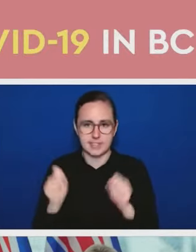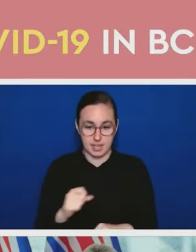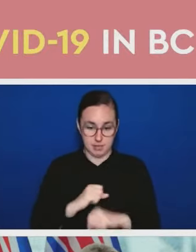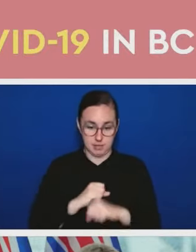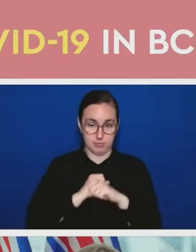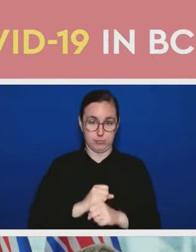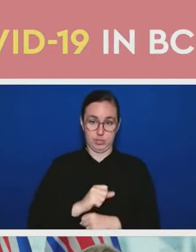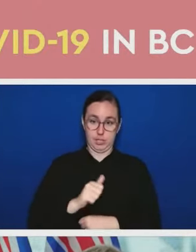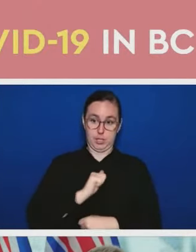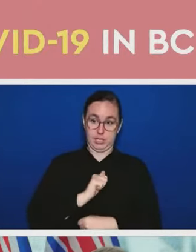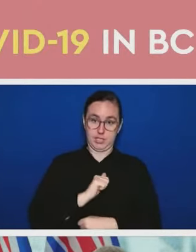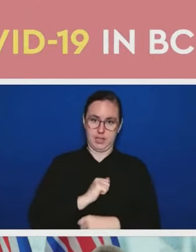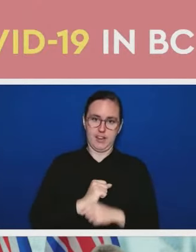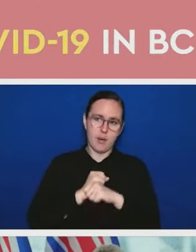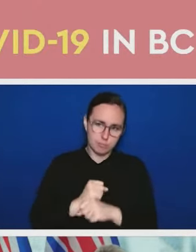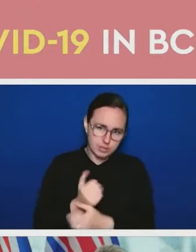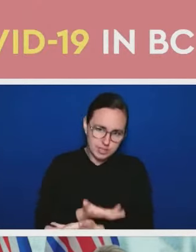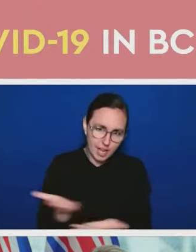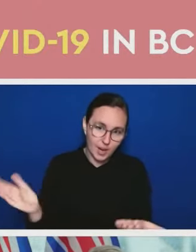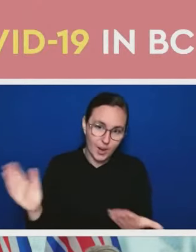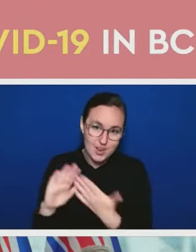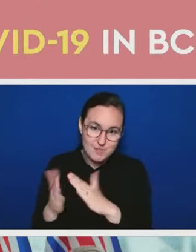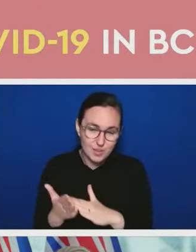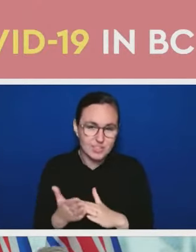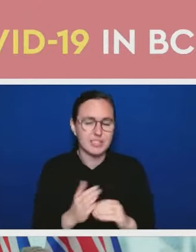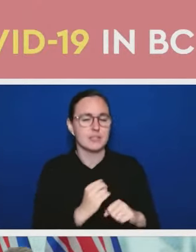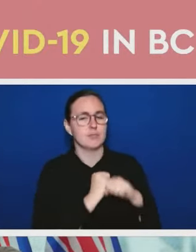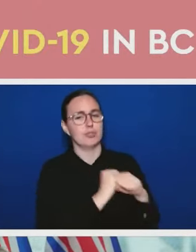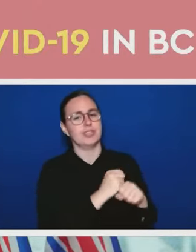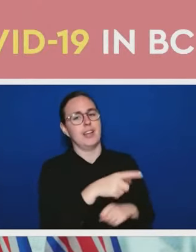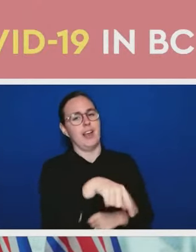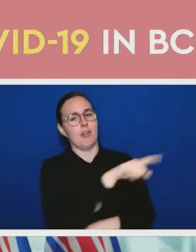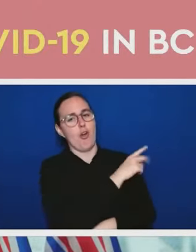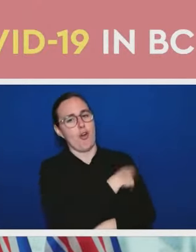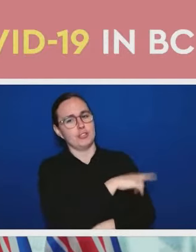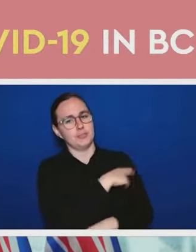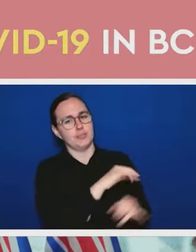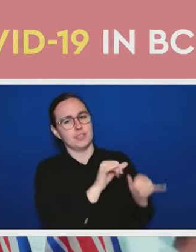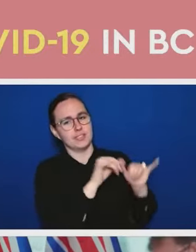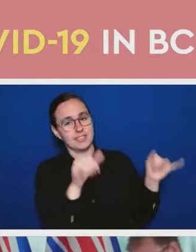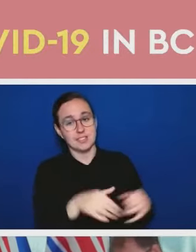fall. Thank you very much, and I'll turn it over to Minister Dix.